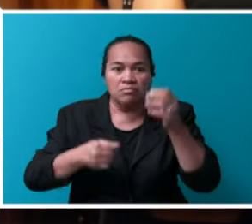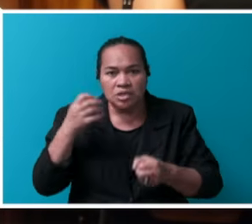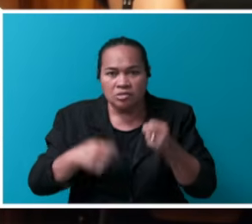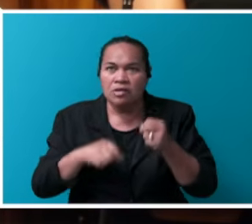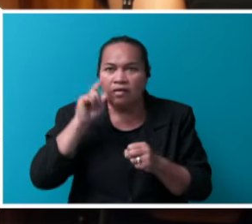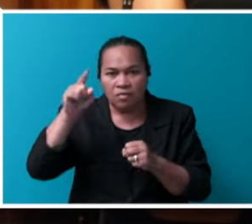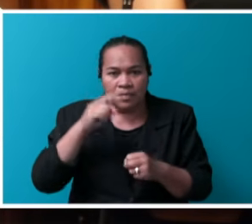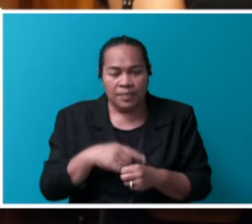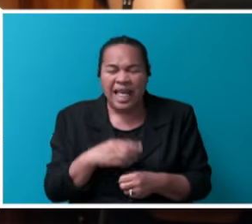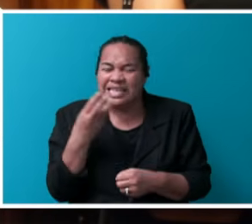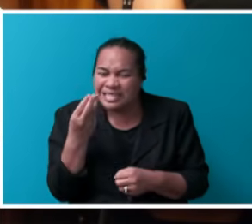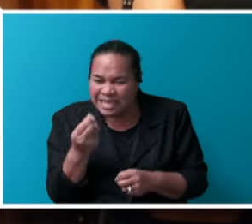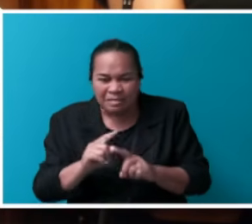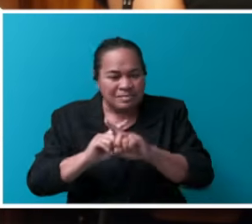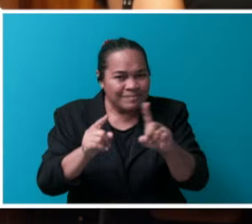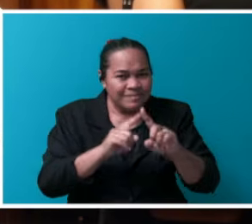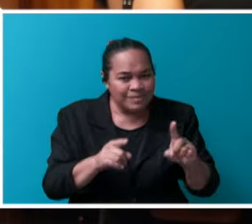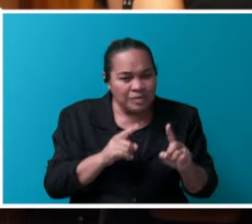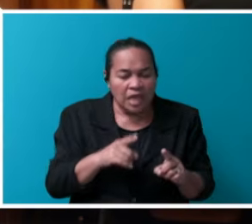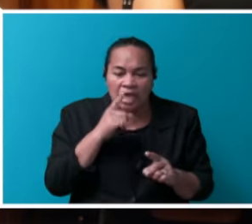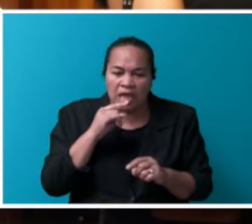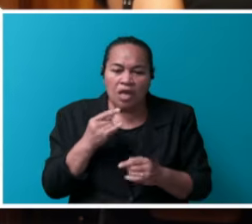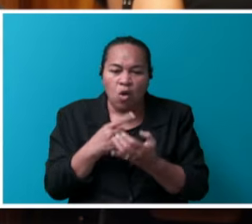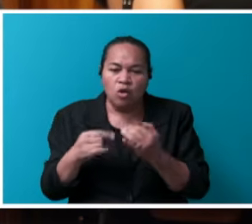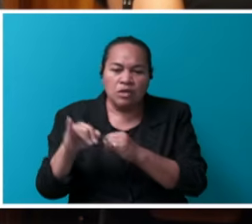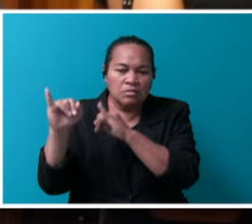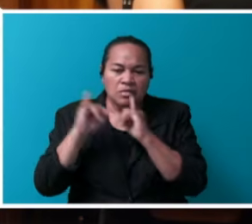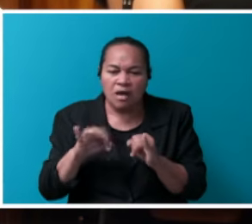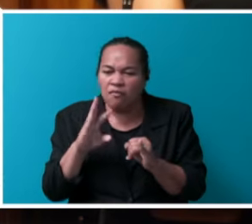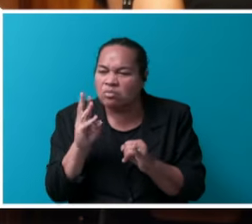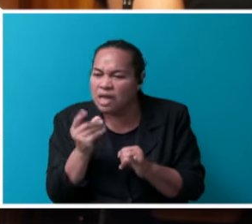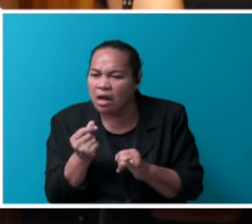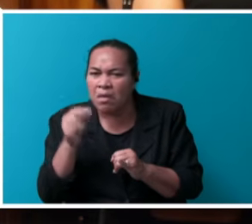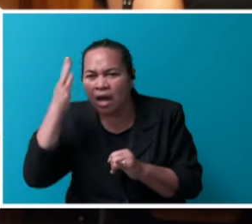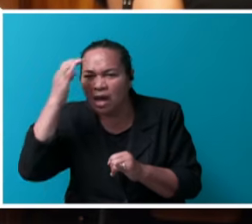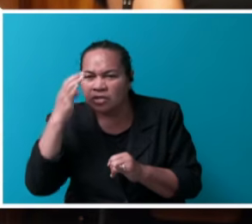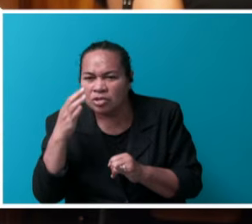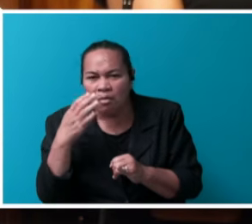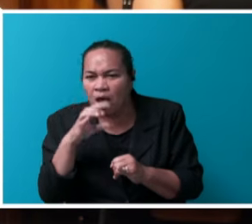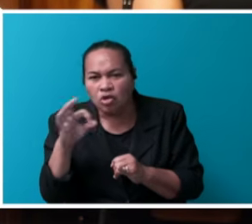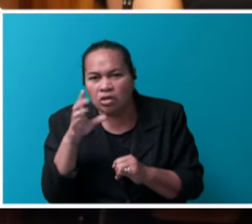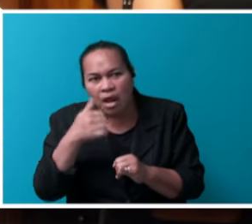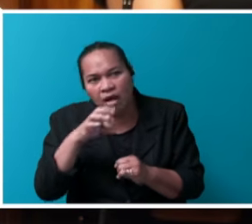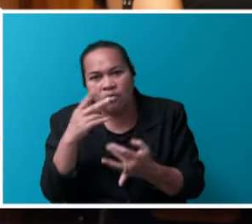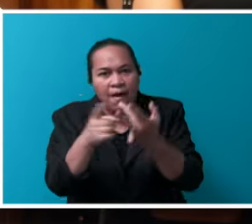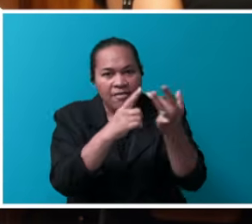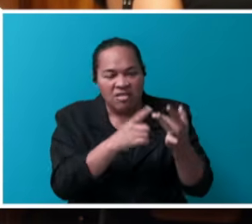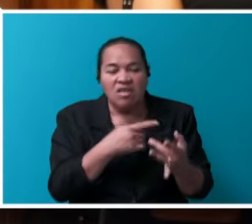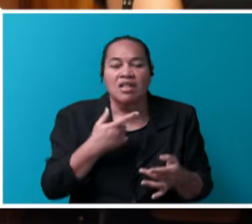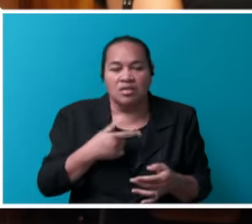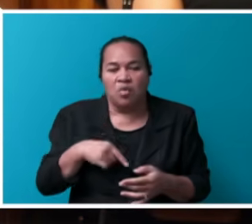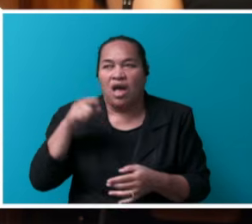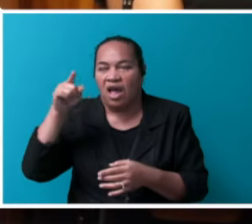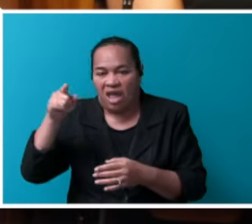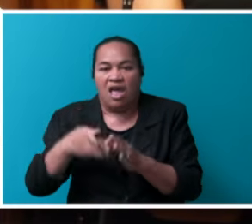several food items like this which can only be imported from one or a few selected countries, and these restrictions have contributed to higher food prices